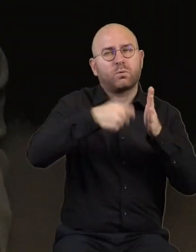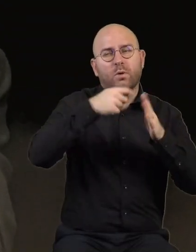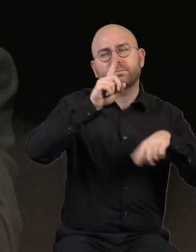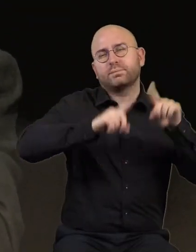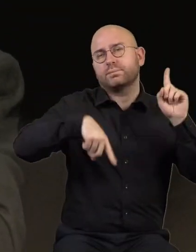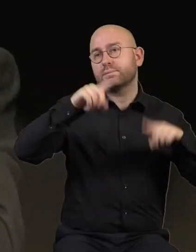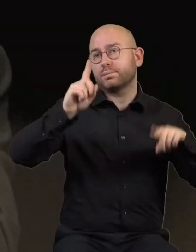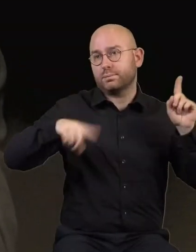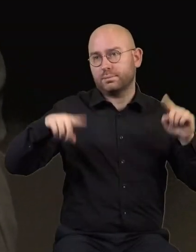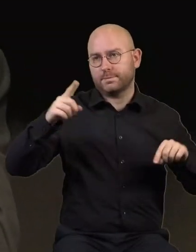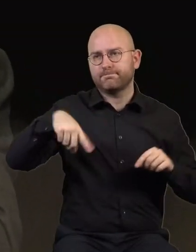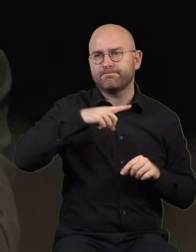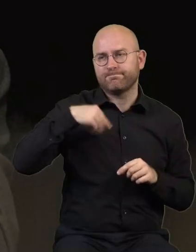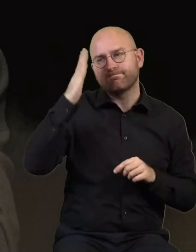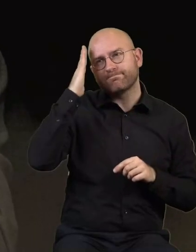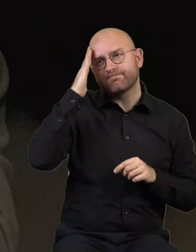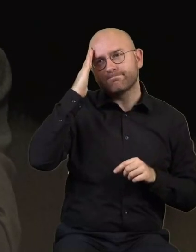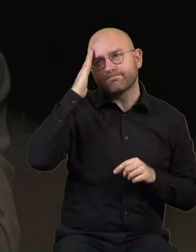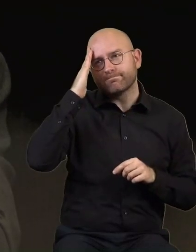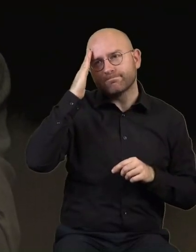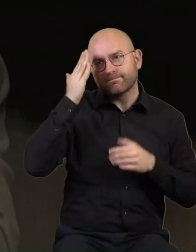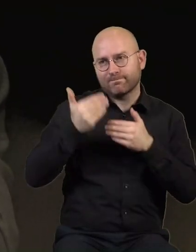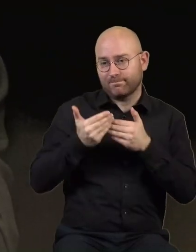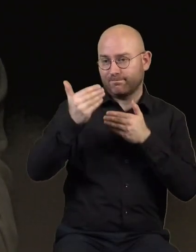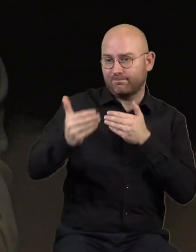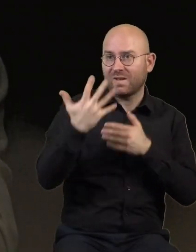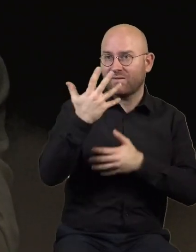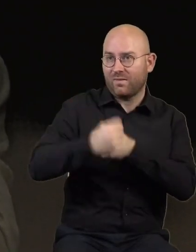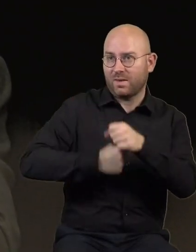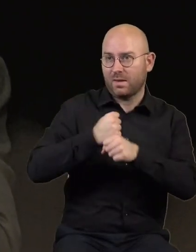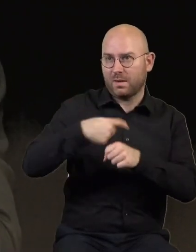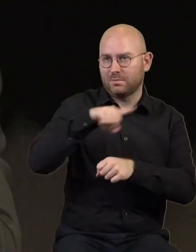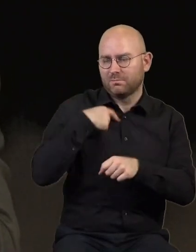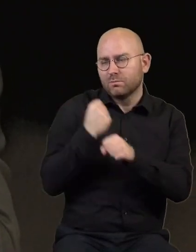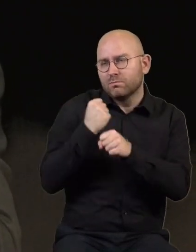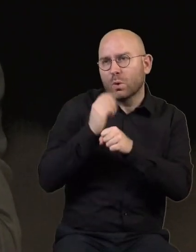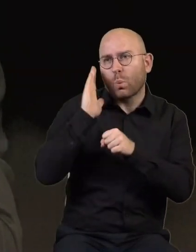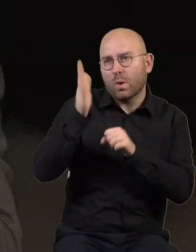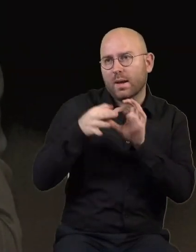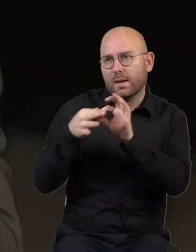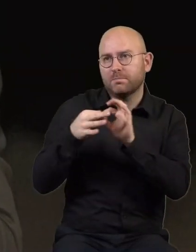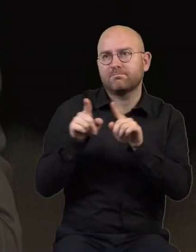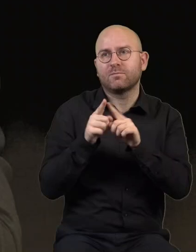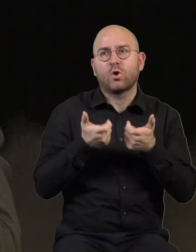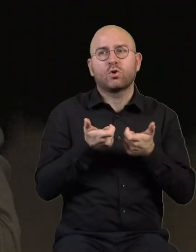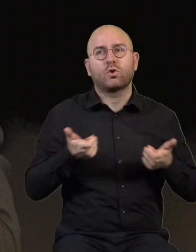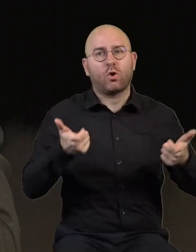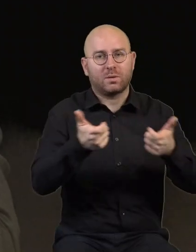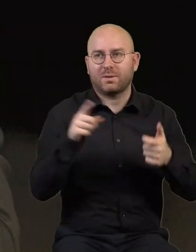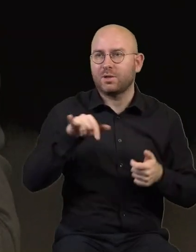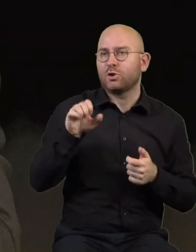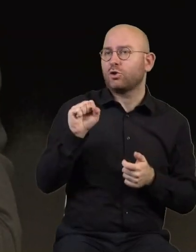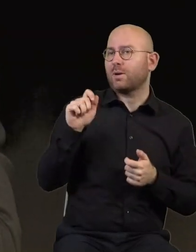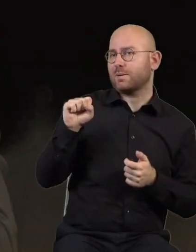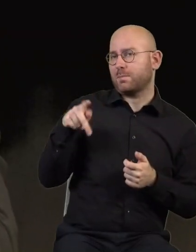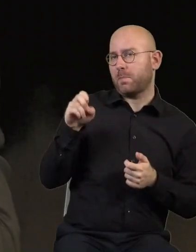here as well was supported by Jaspers when it was submitted for EU funding as well. So it is.